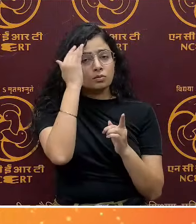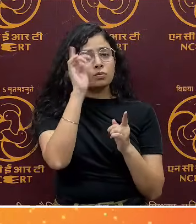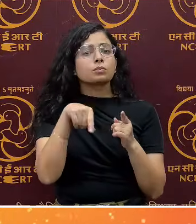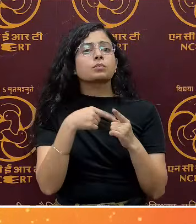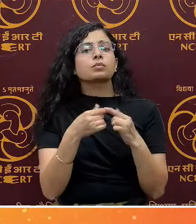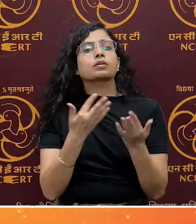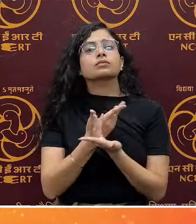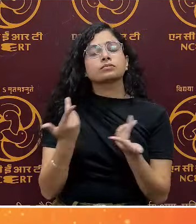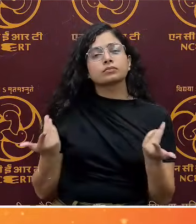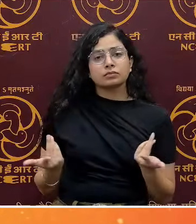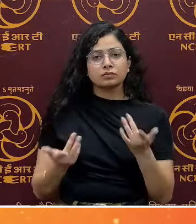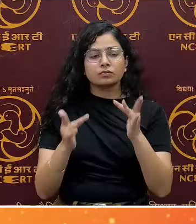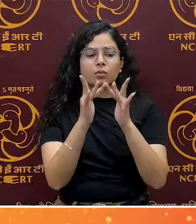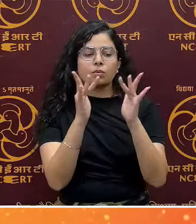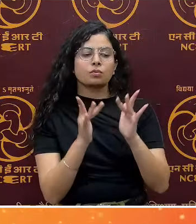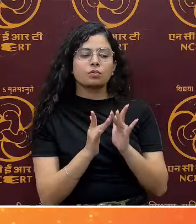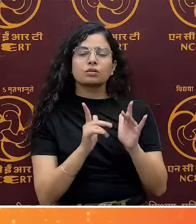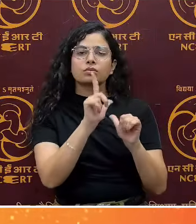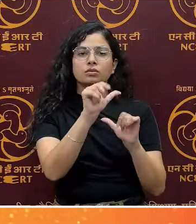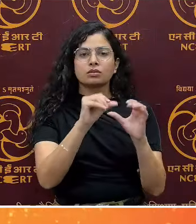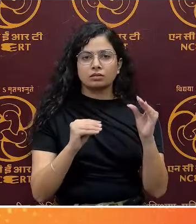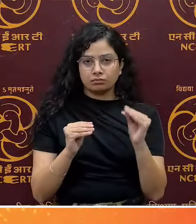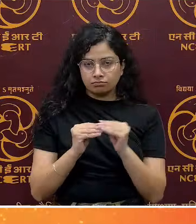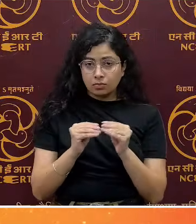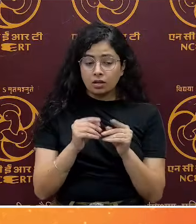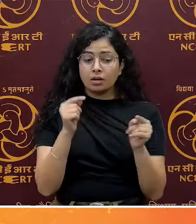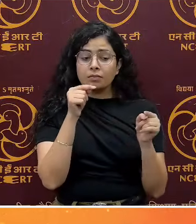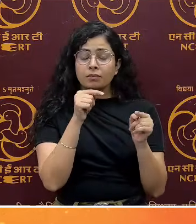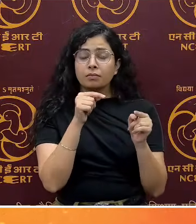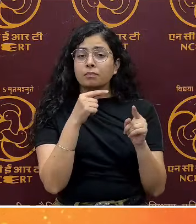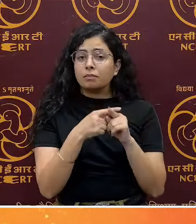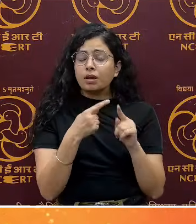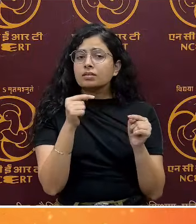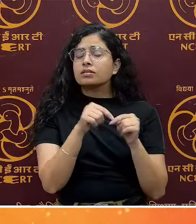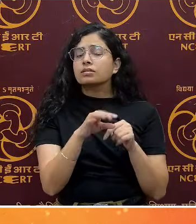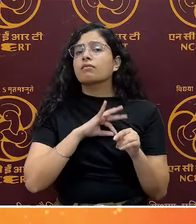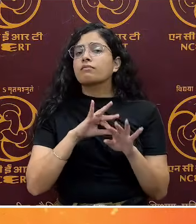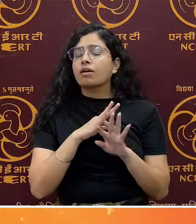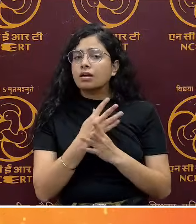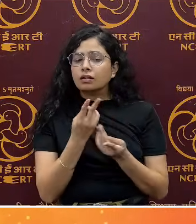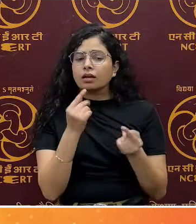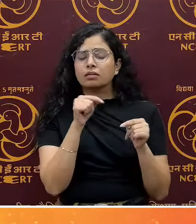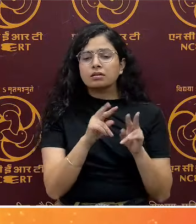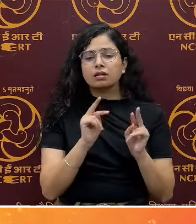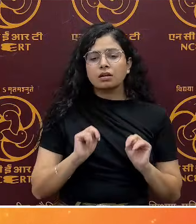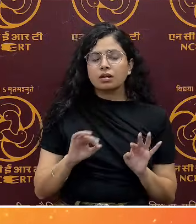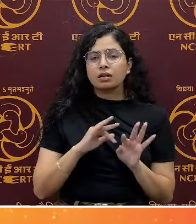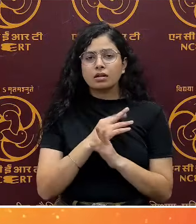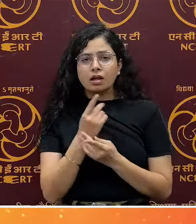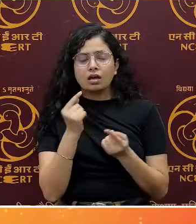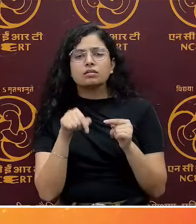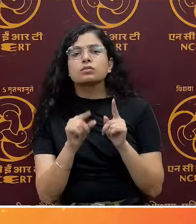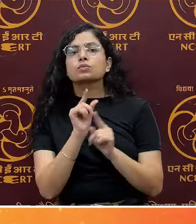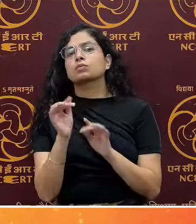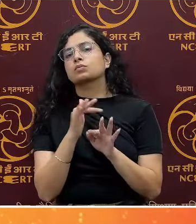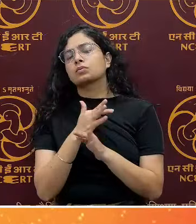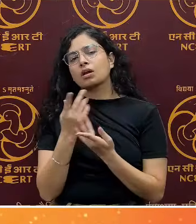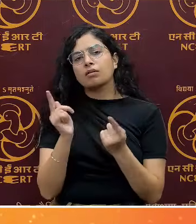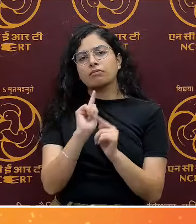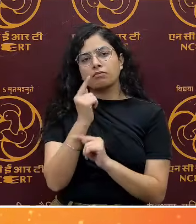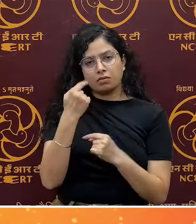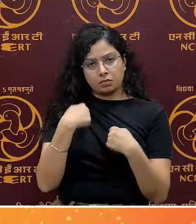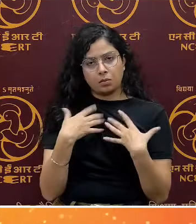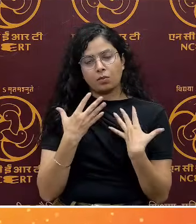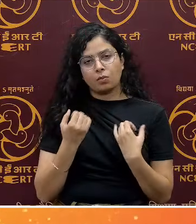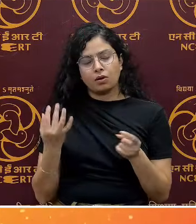about virtual labs and the benefits of virtual lab. Why do we need it and why are we going to use it? So firstly, sir, I